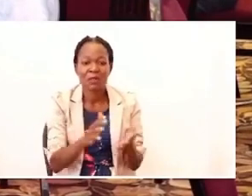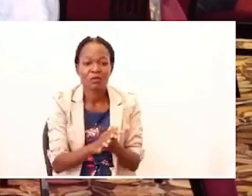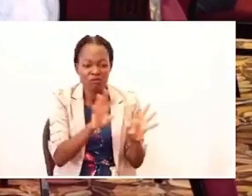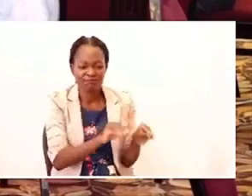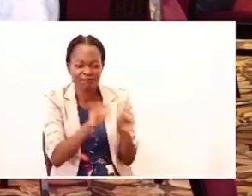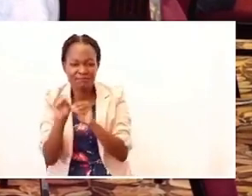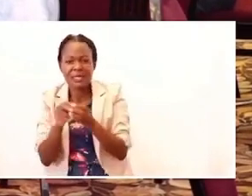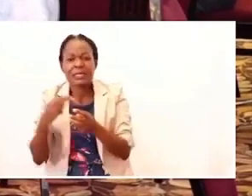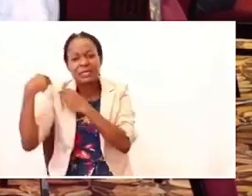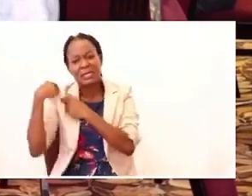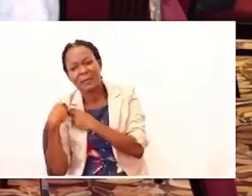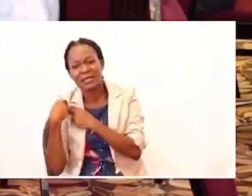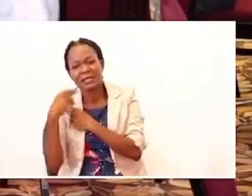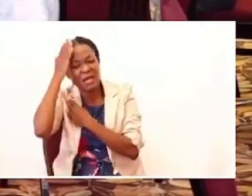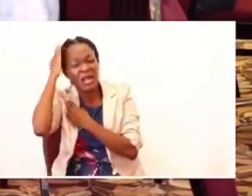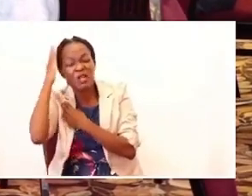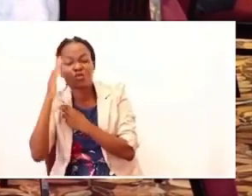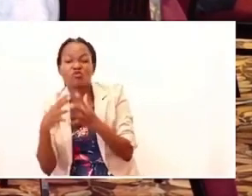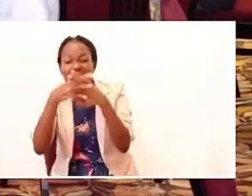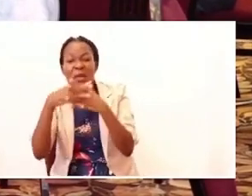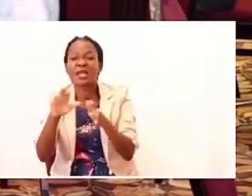excessive dependence on development assistance.